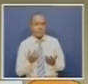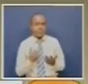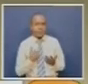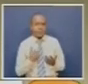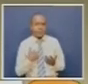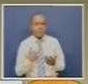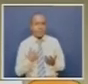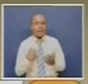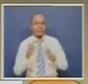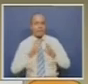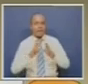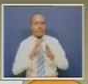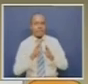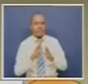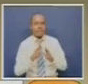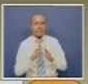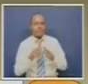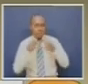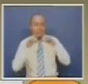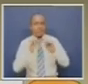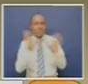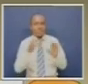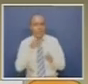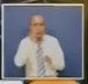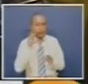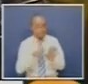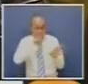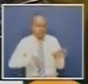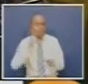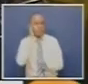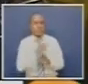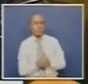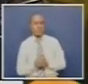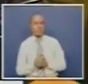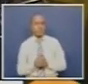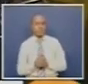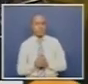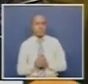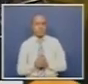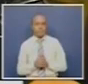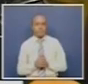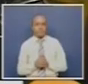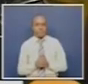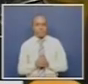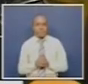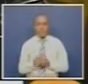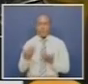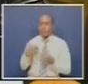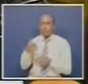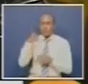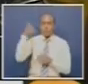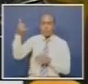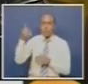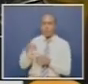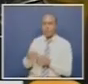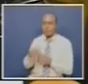last coin that Kalonzo is leaving the coalition. Okay, he's saying he's willing to do that. Let's get Senator Hassan Omar. I don't know what you